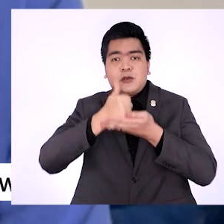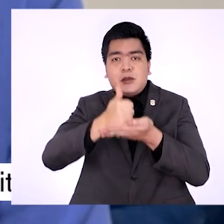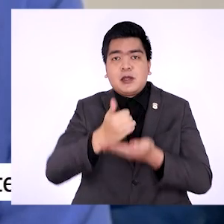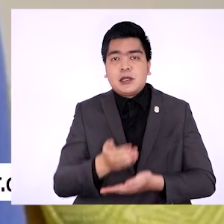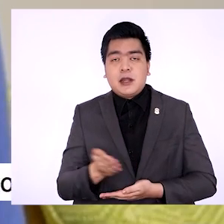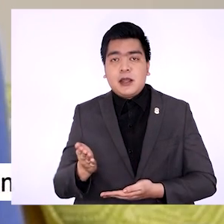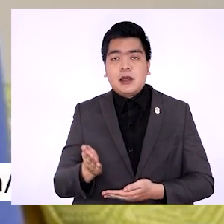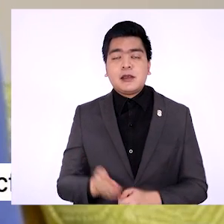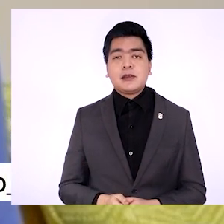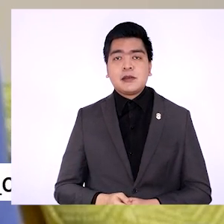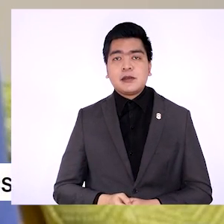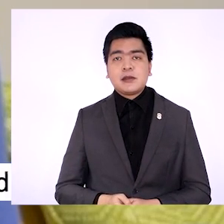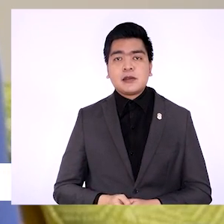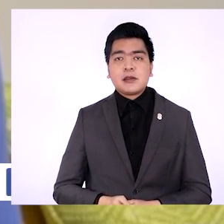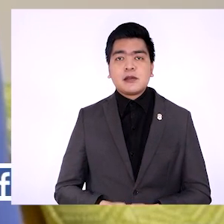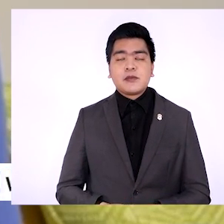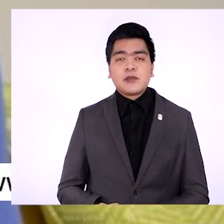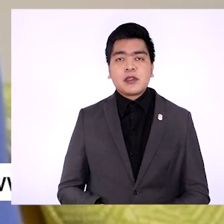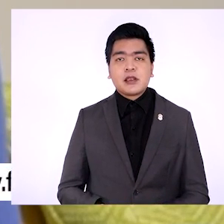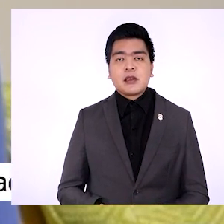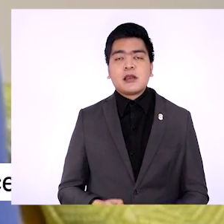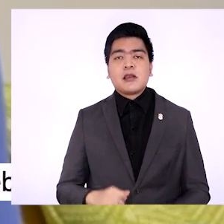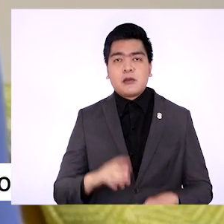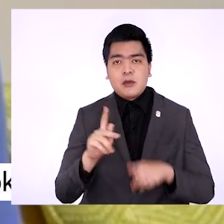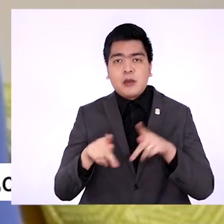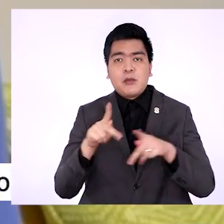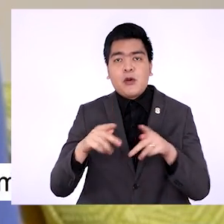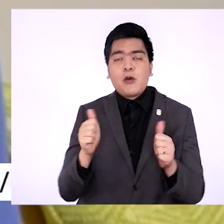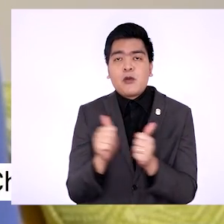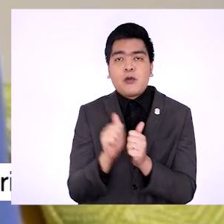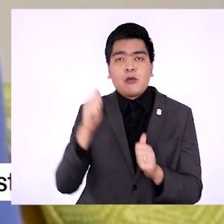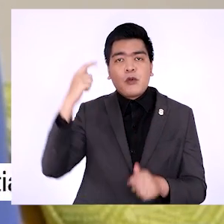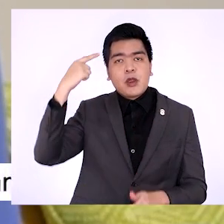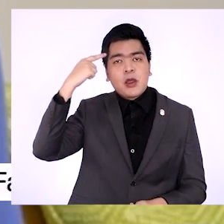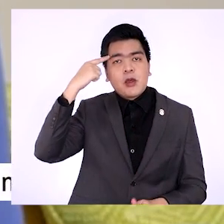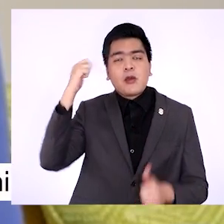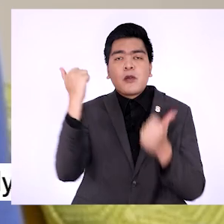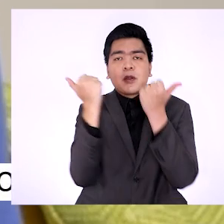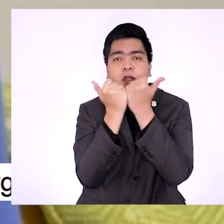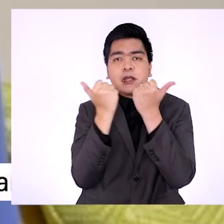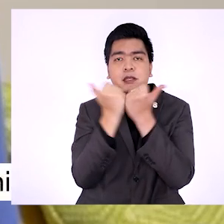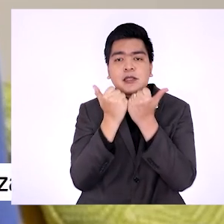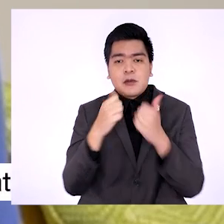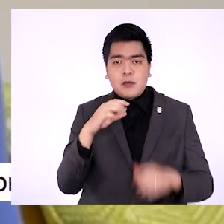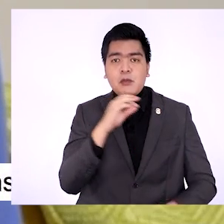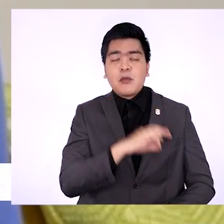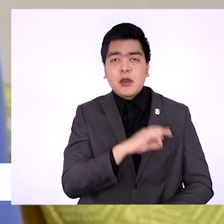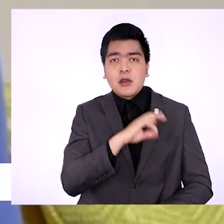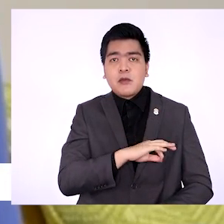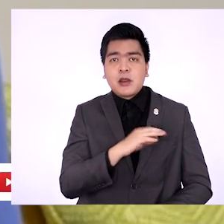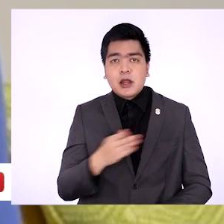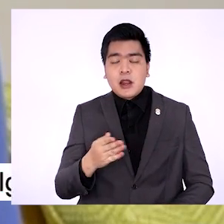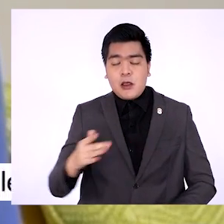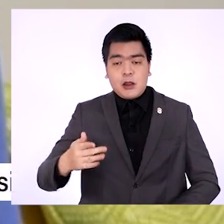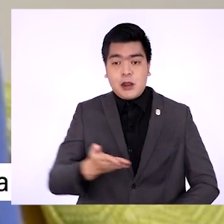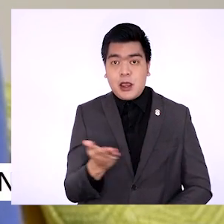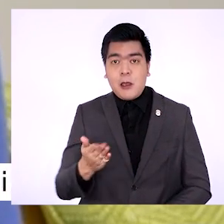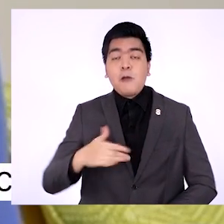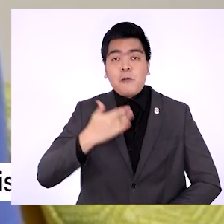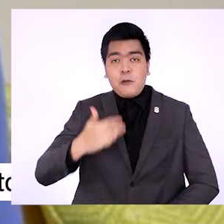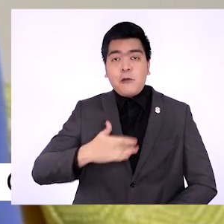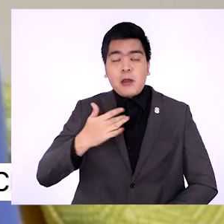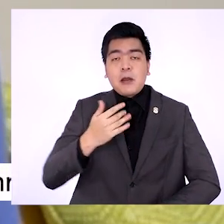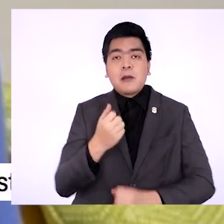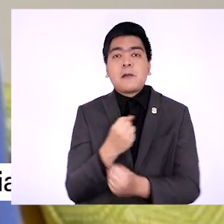autism. Our fellow men with autism can benefit from us being aware because they can feel our